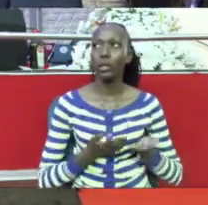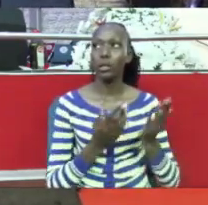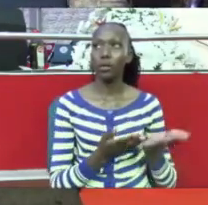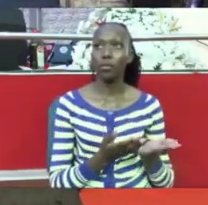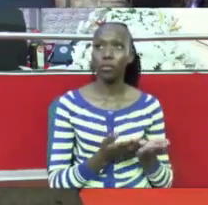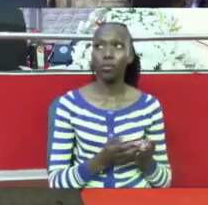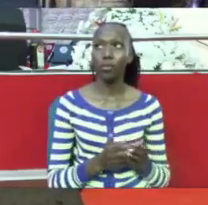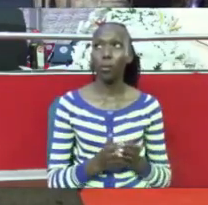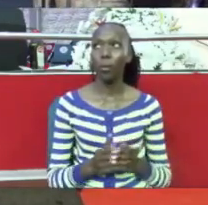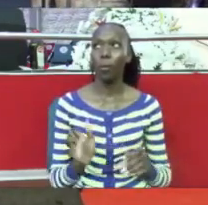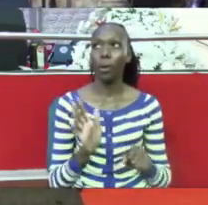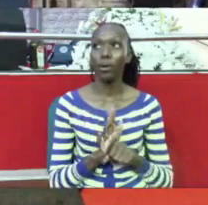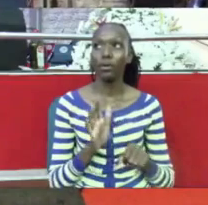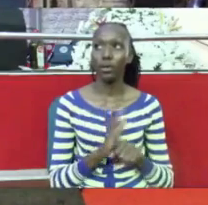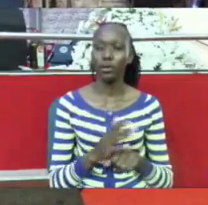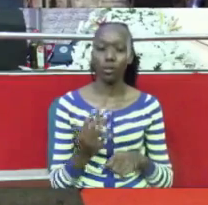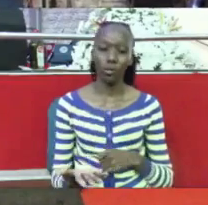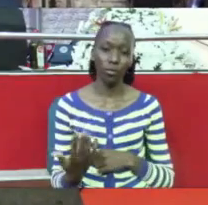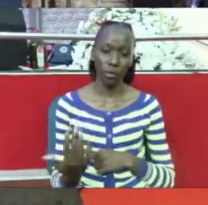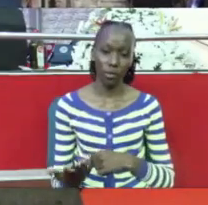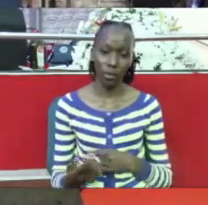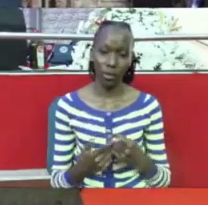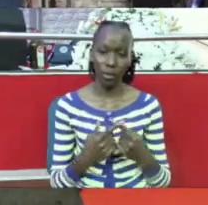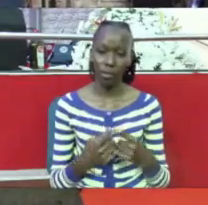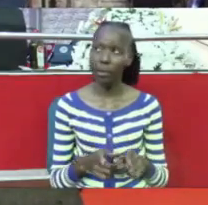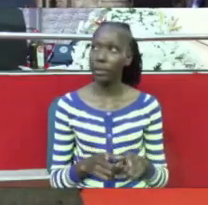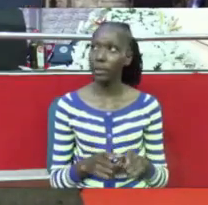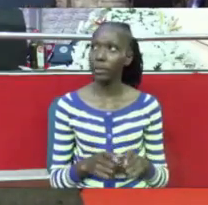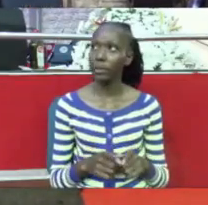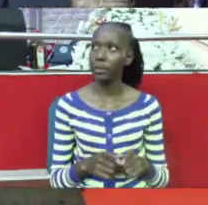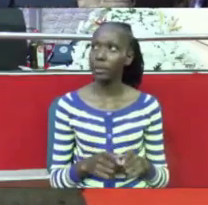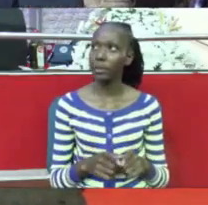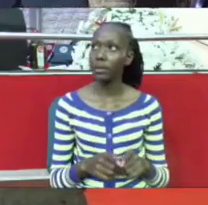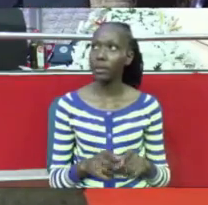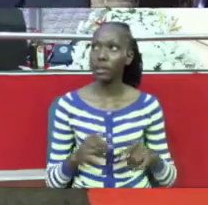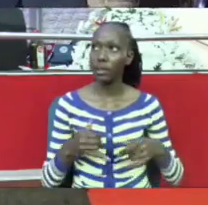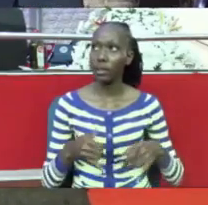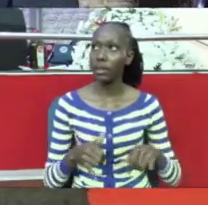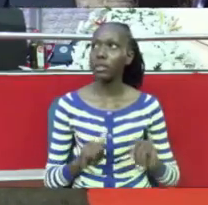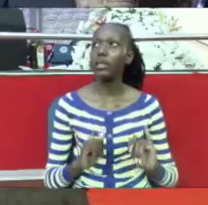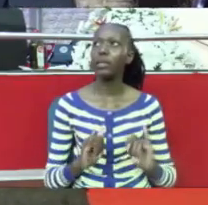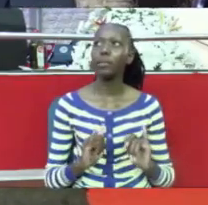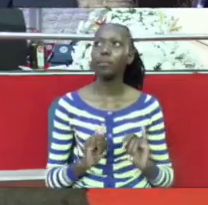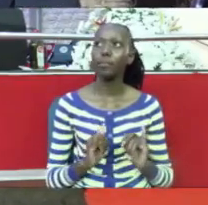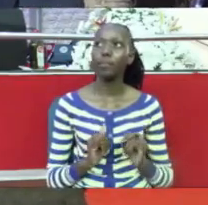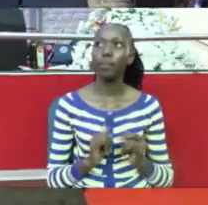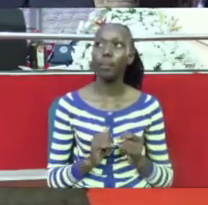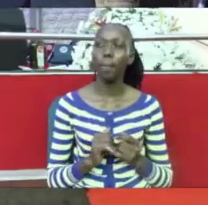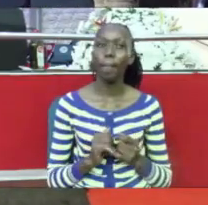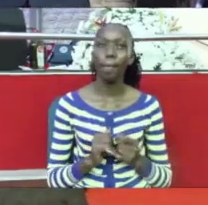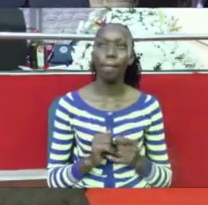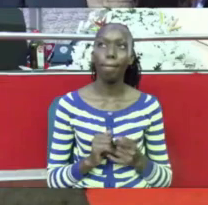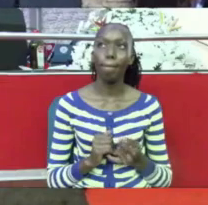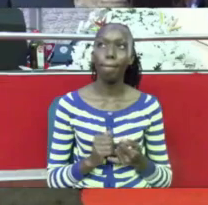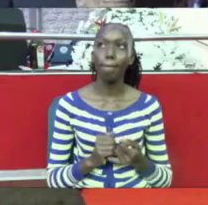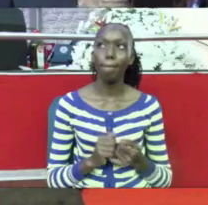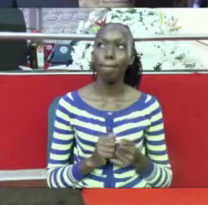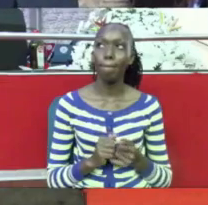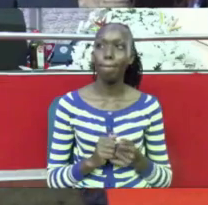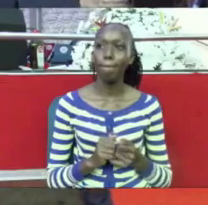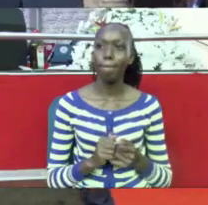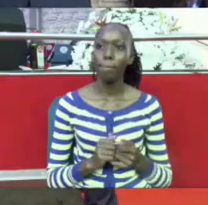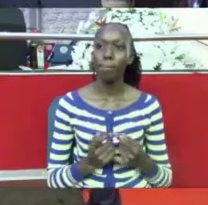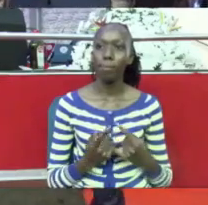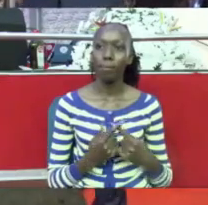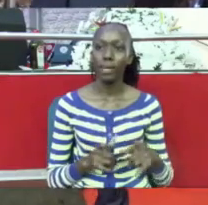mengi nilikuwa nataka tushiriki asubuhi ya leo lakini najaribu kufupisha. But I cannot avoid the conspiracy of Rebecca and Jacob against Esau.